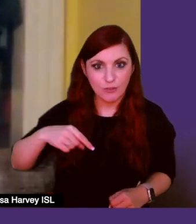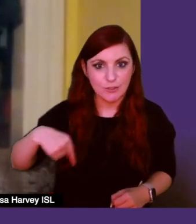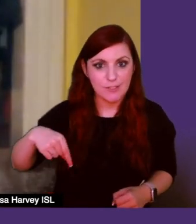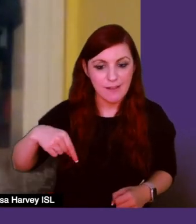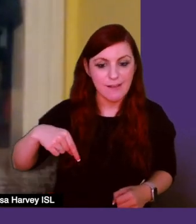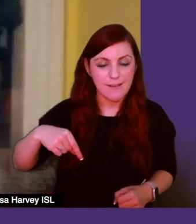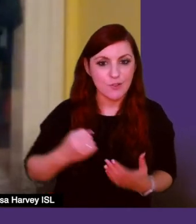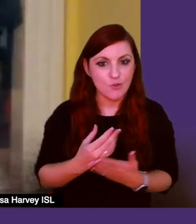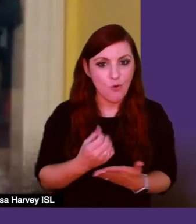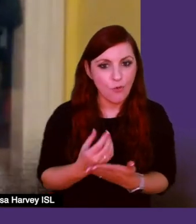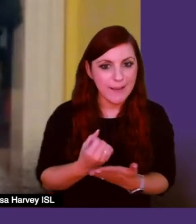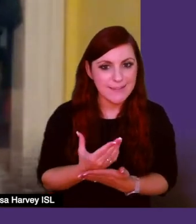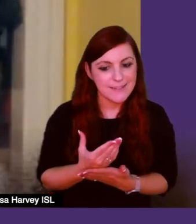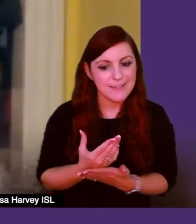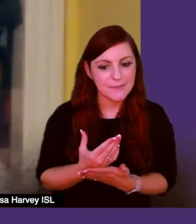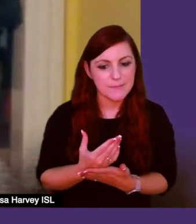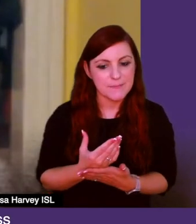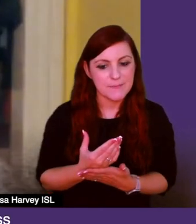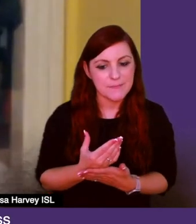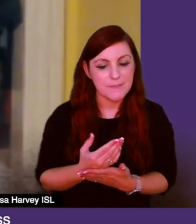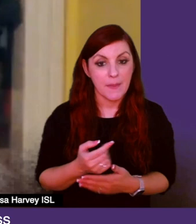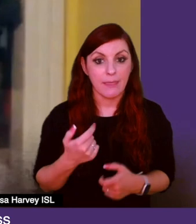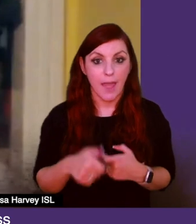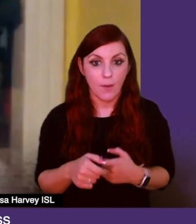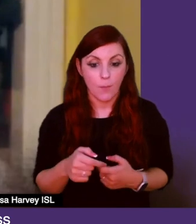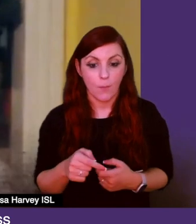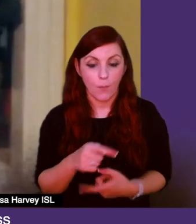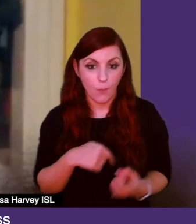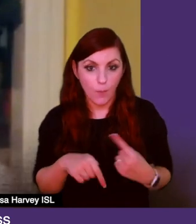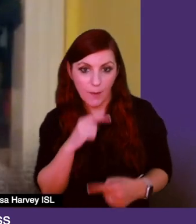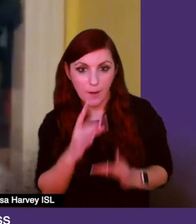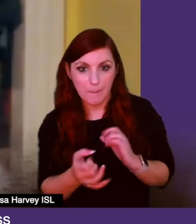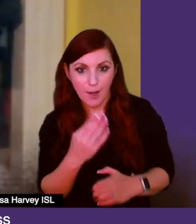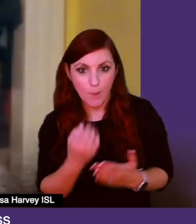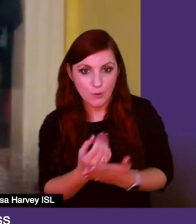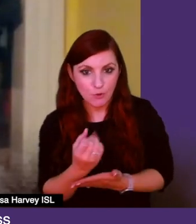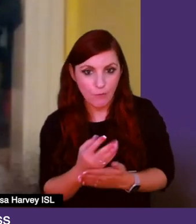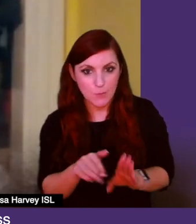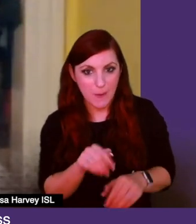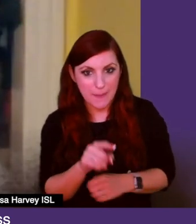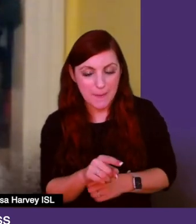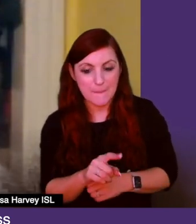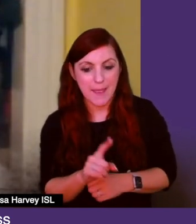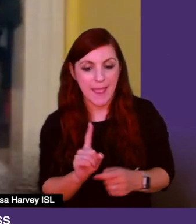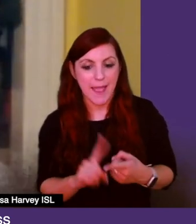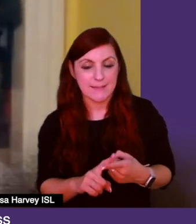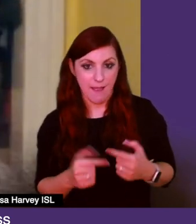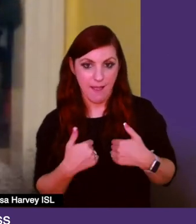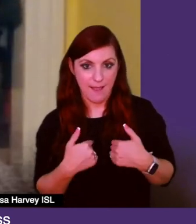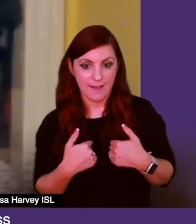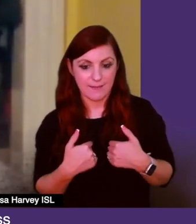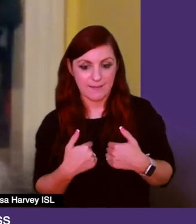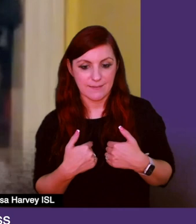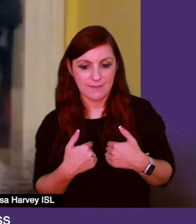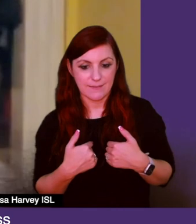us stories. We would make up stories, and I